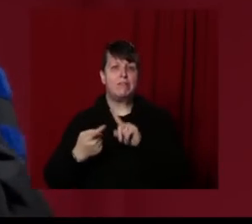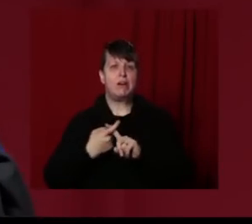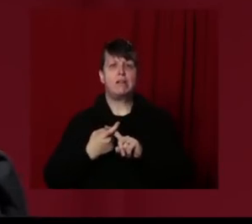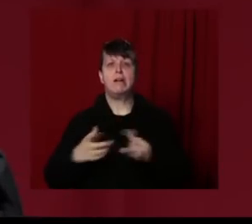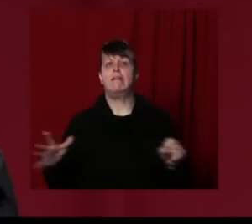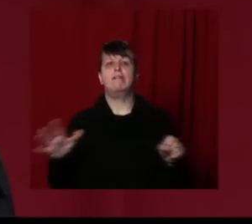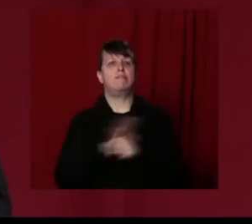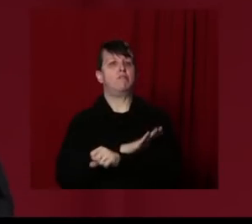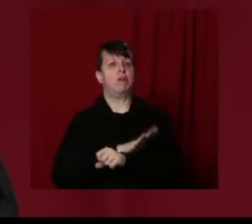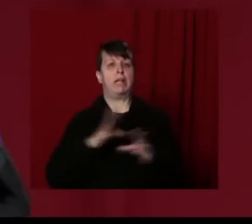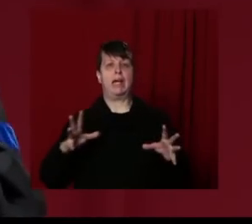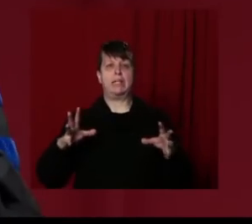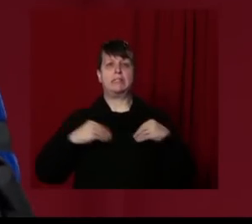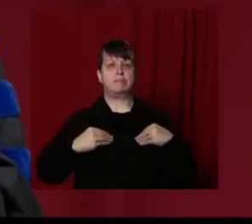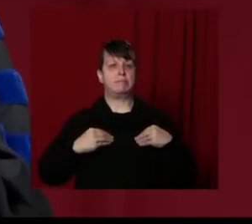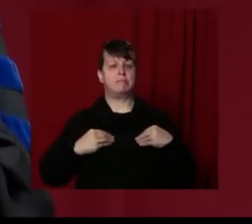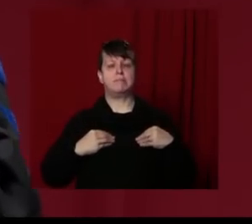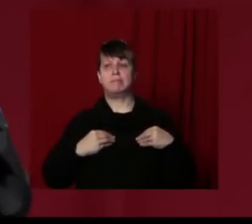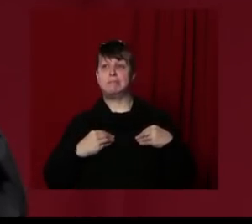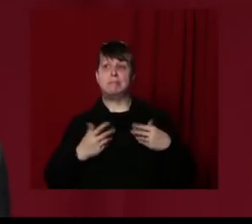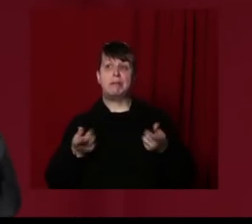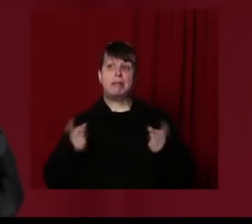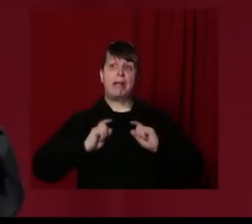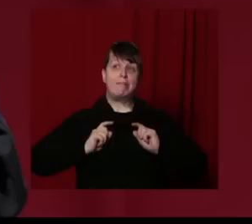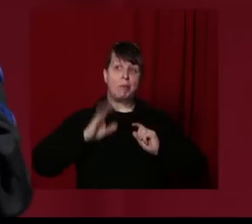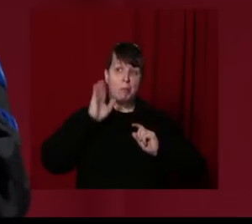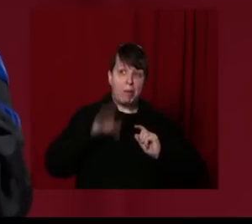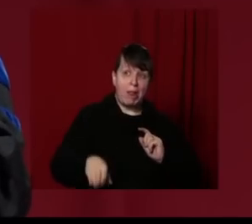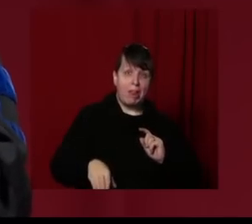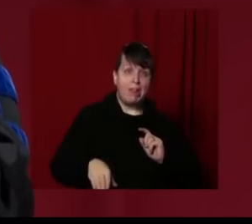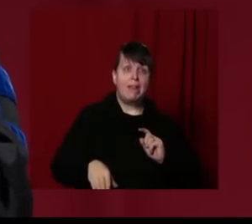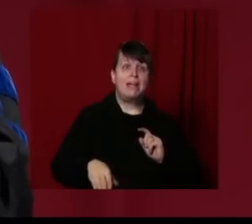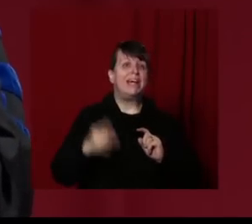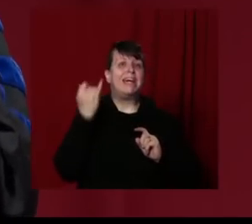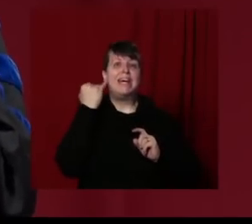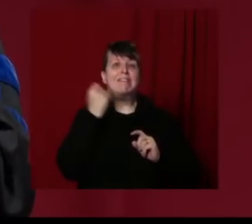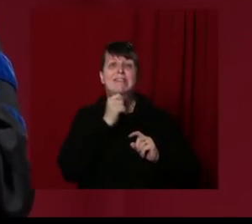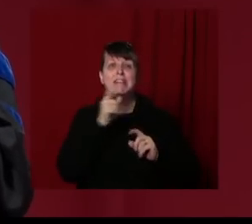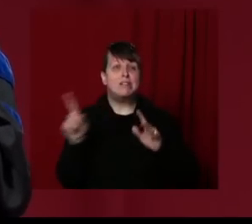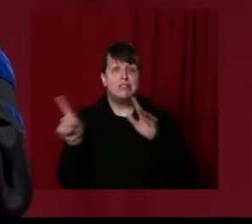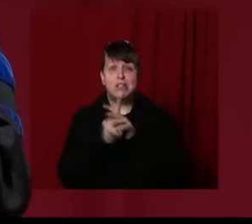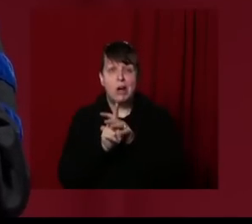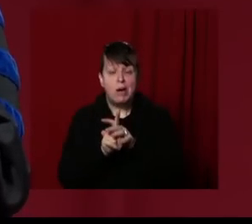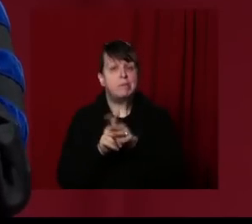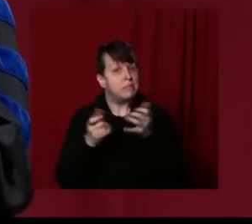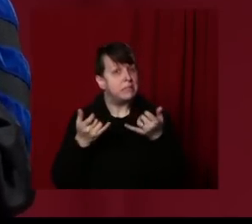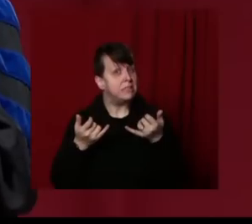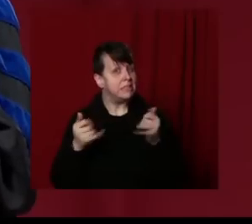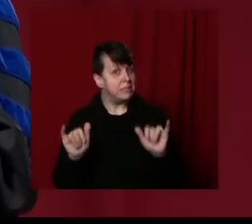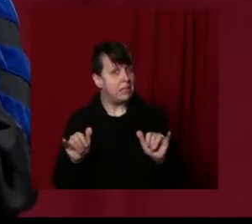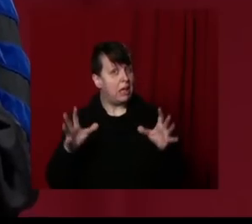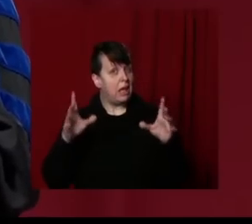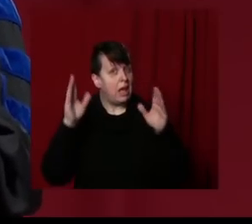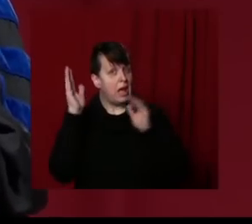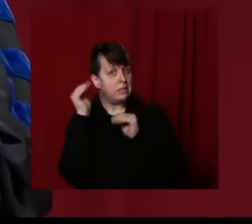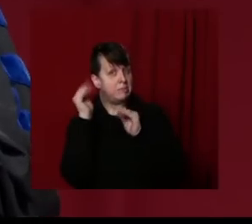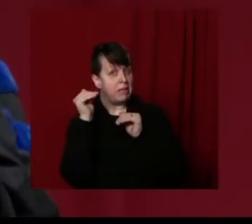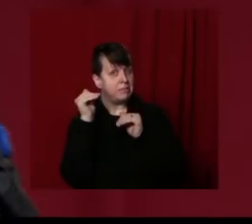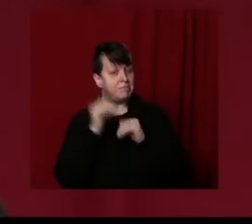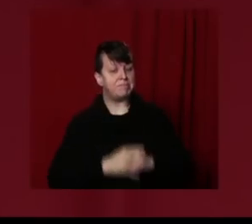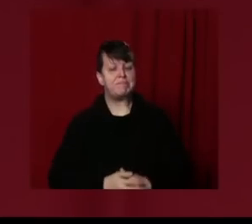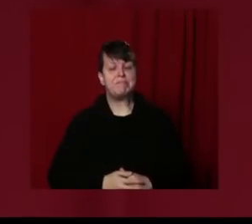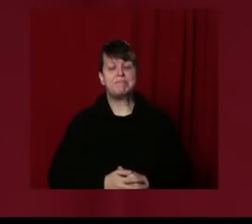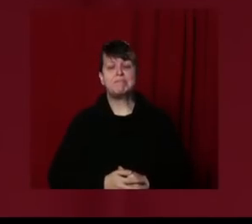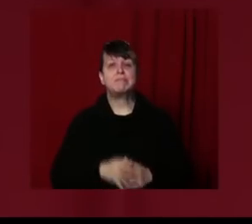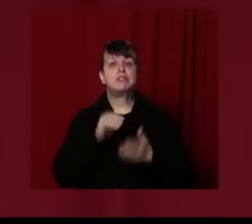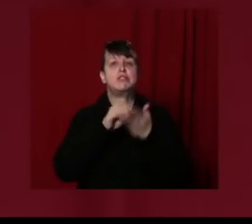fully expecting some type of gift, even if you don't attend the graduation ceremony. Students